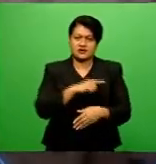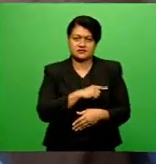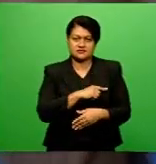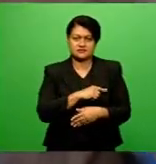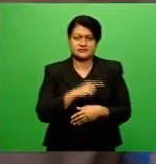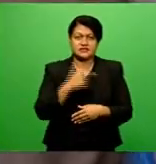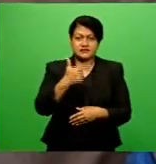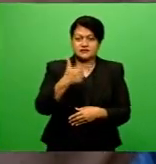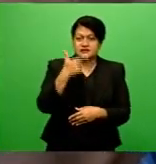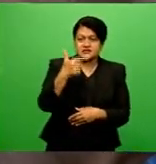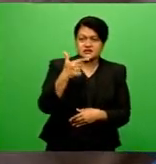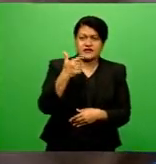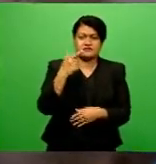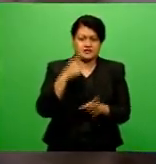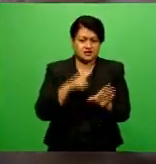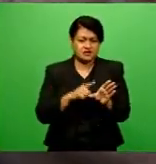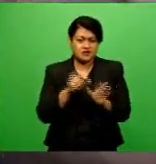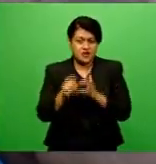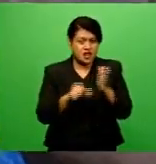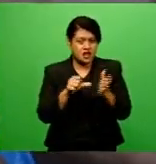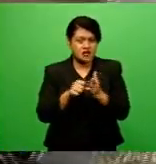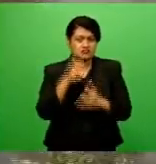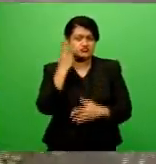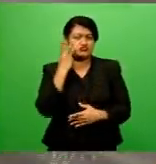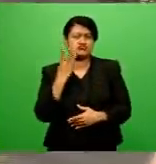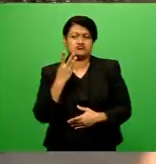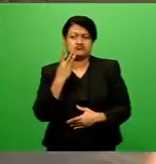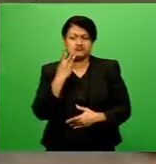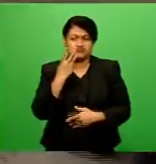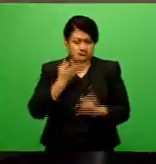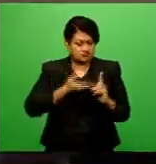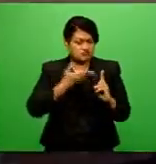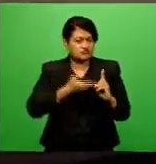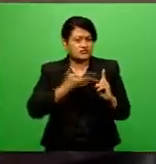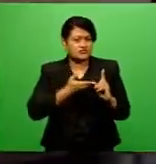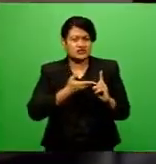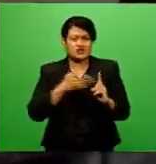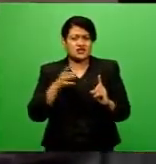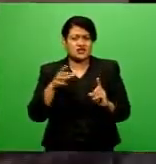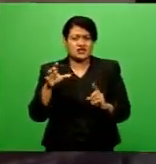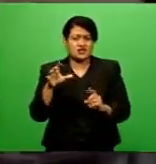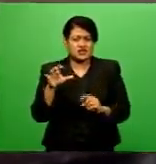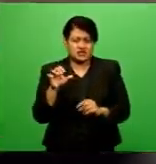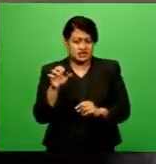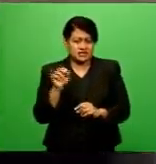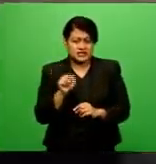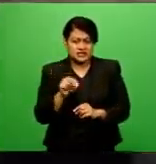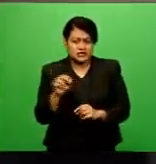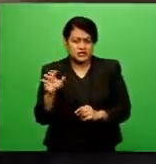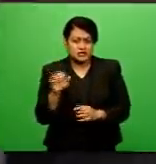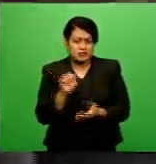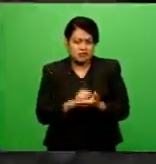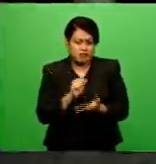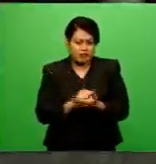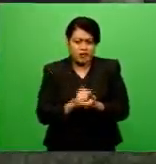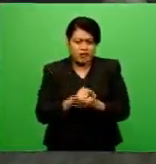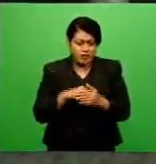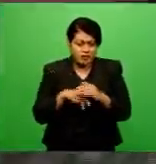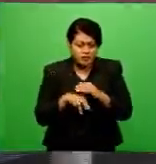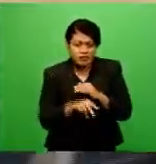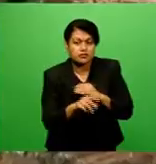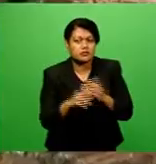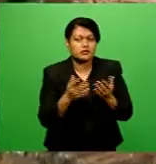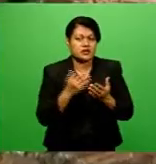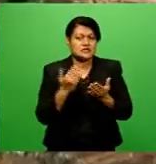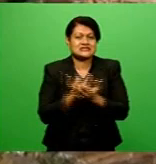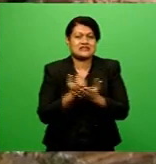77-year-old Mereoni Matavesi had to take drastic steps to save herself from this superstorm. We were at